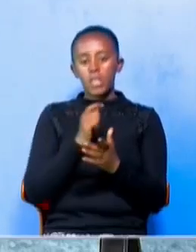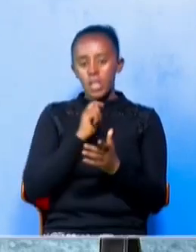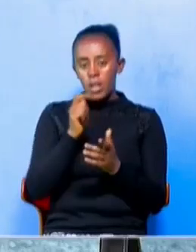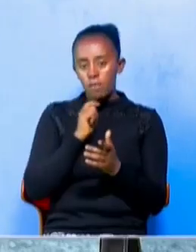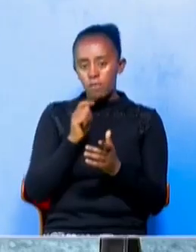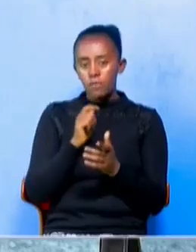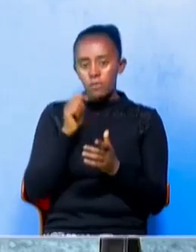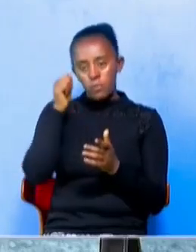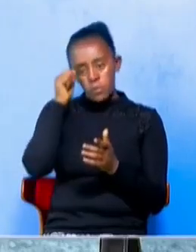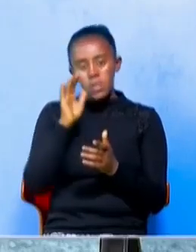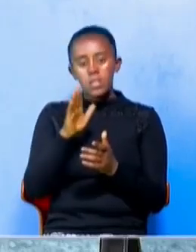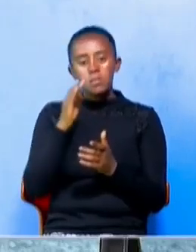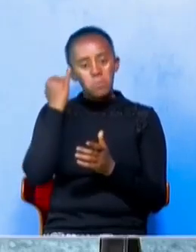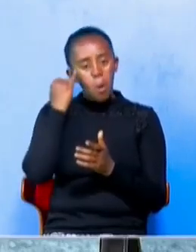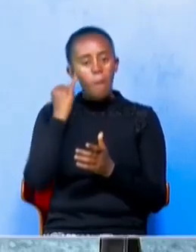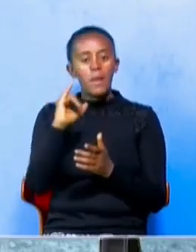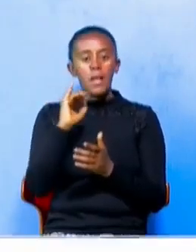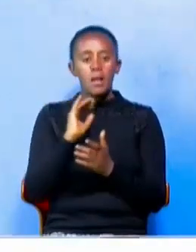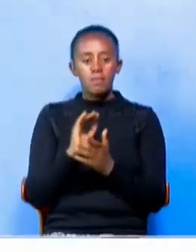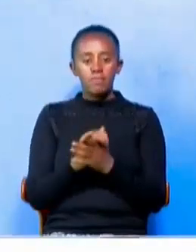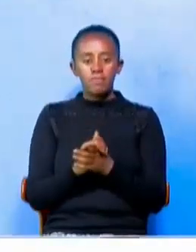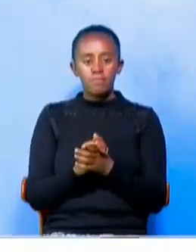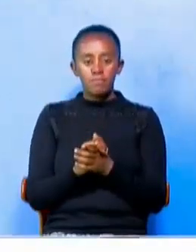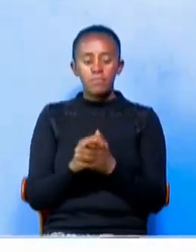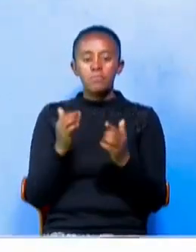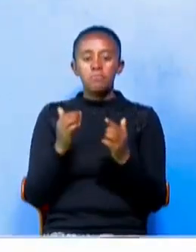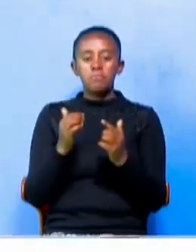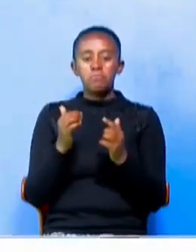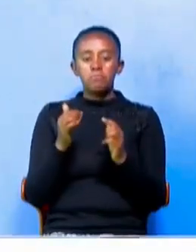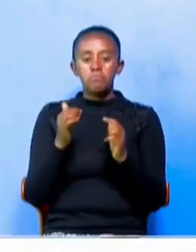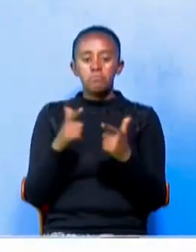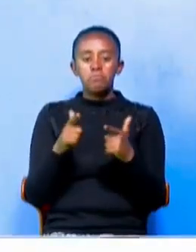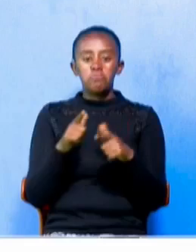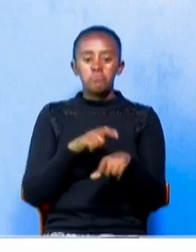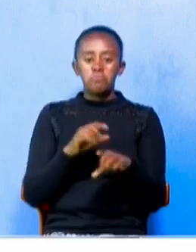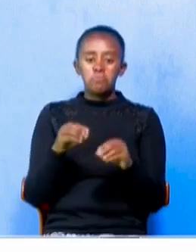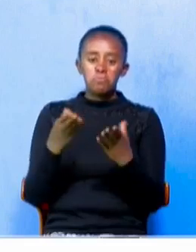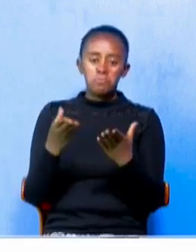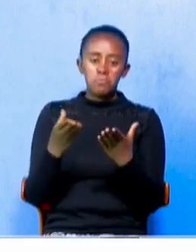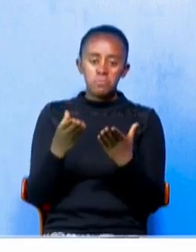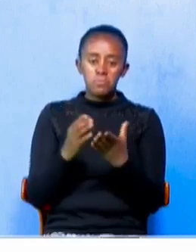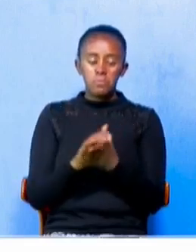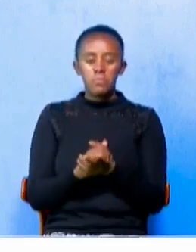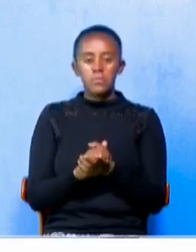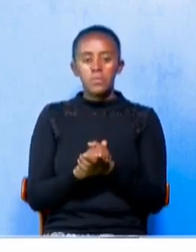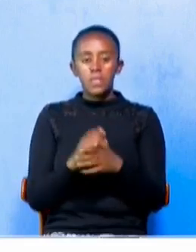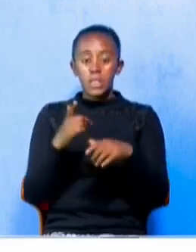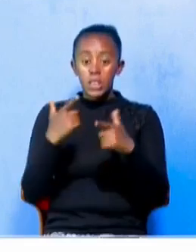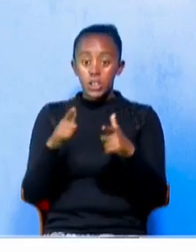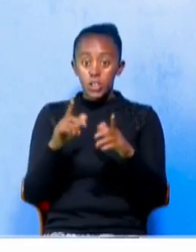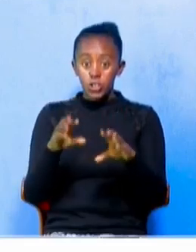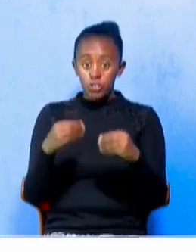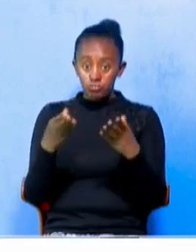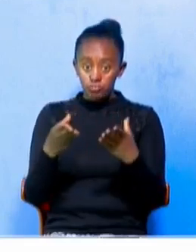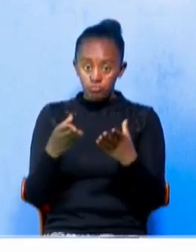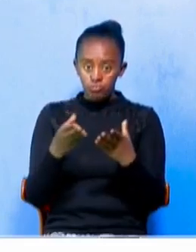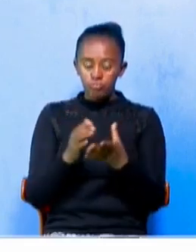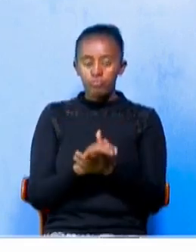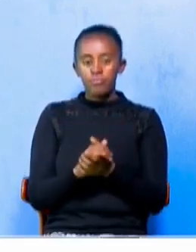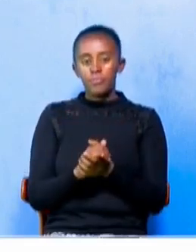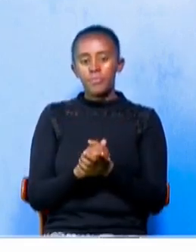his personal opinion. It's okay? Give chance. Give chance